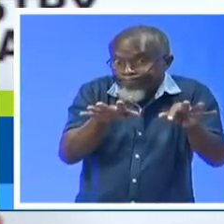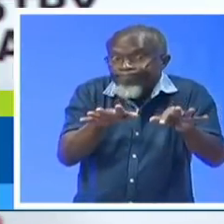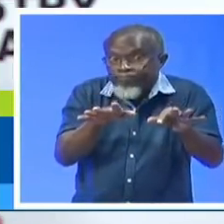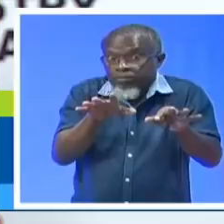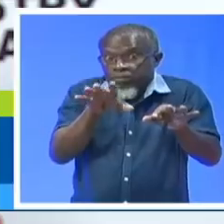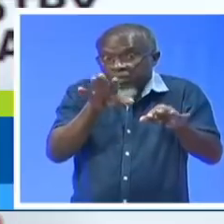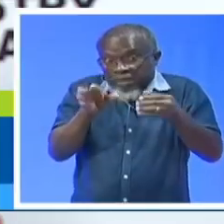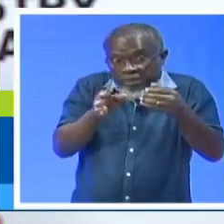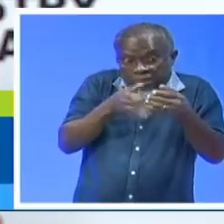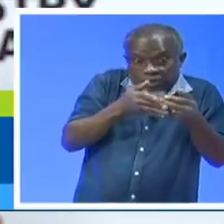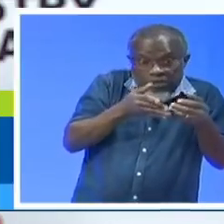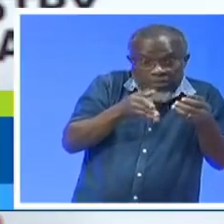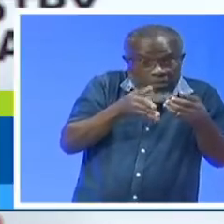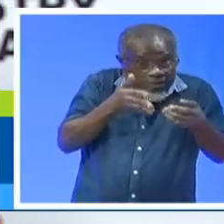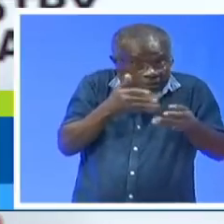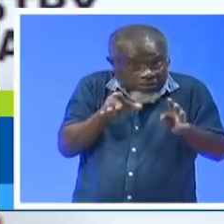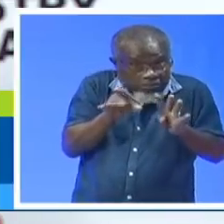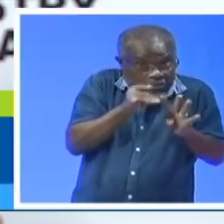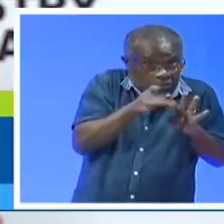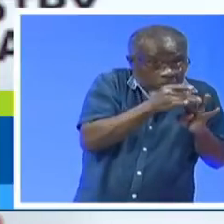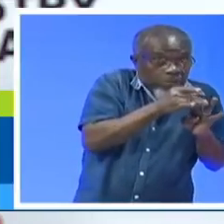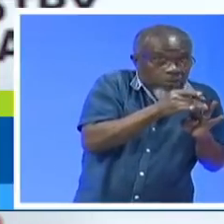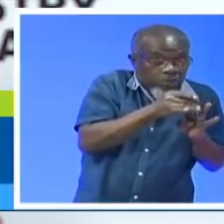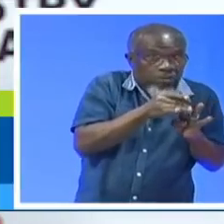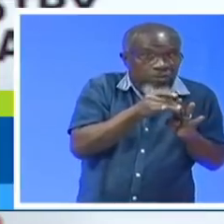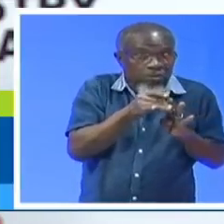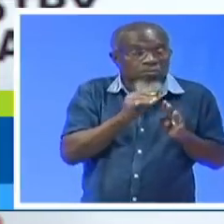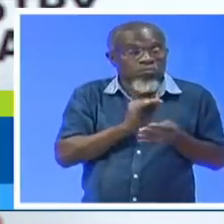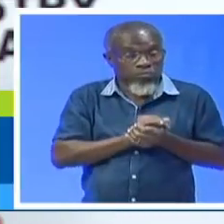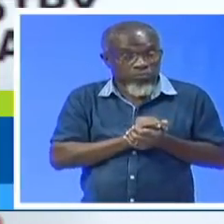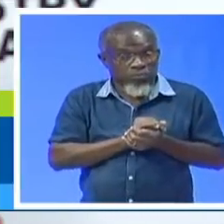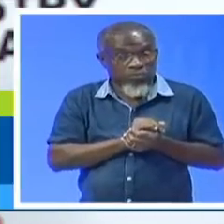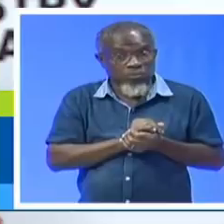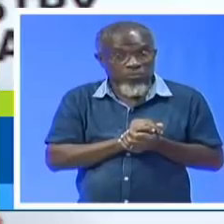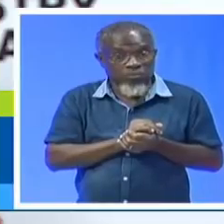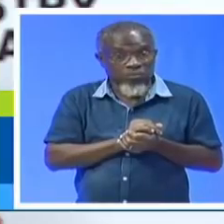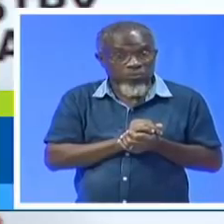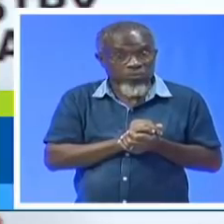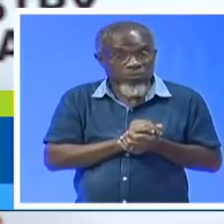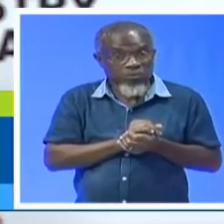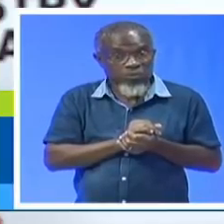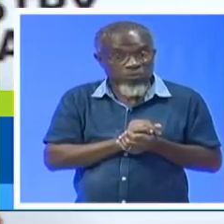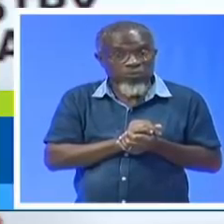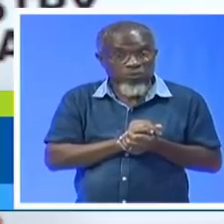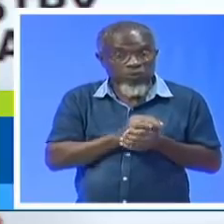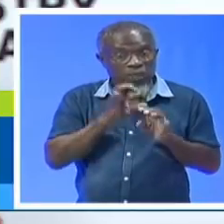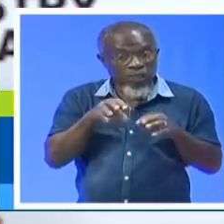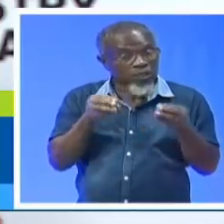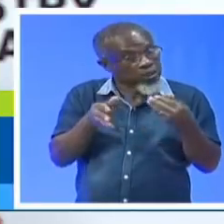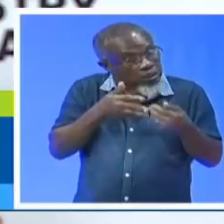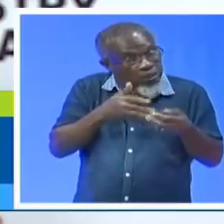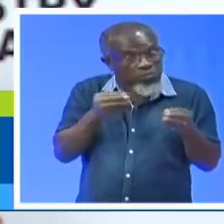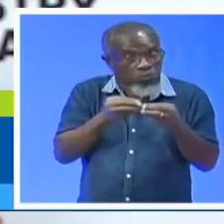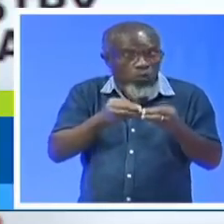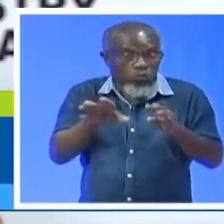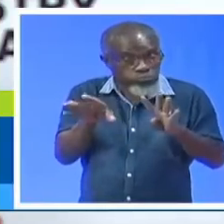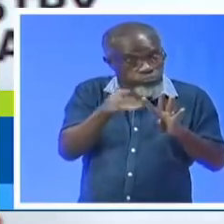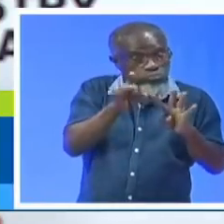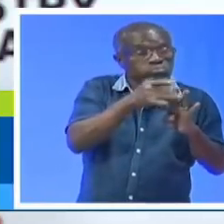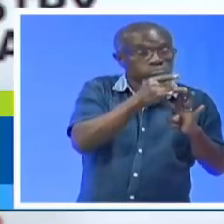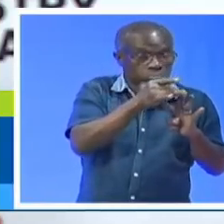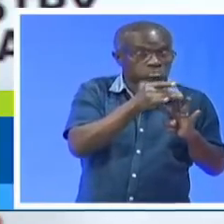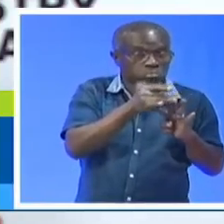transmissible. How much times, Dr. Hines? Is it 14 I'm hearing? It depends. It depends. But the fact is, it is much